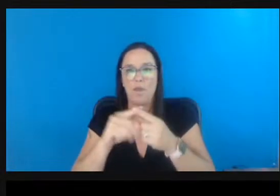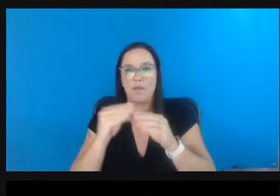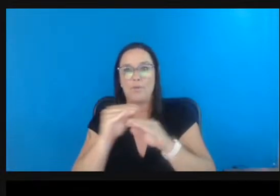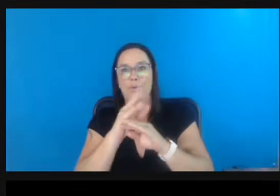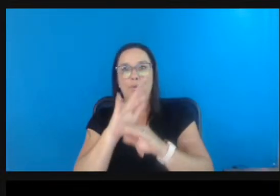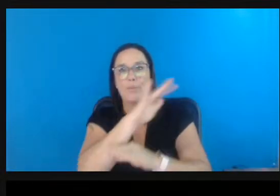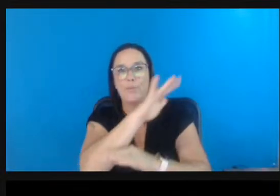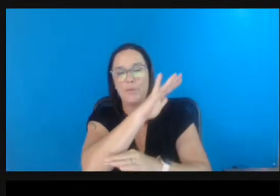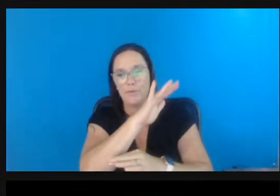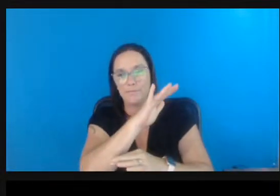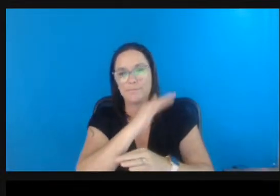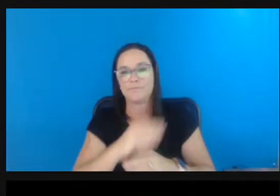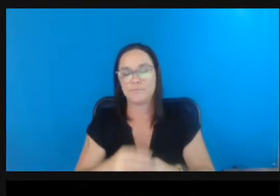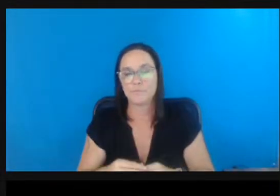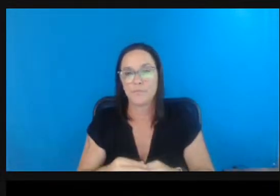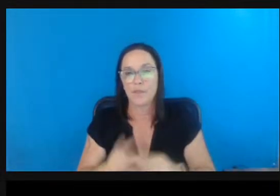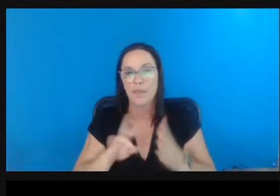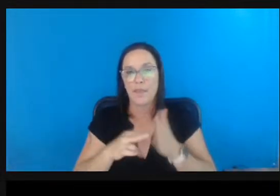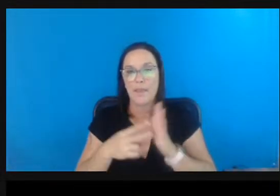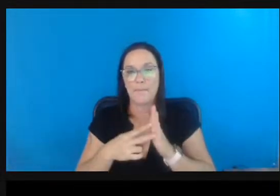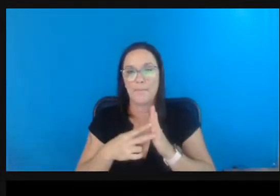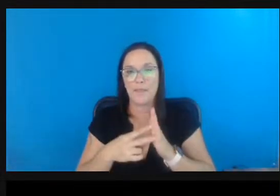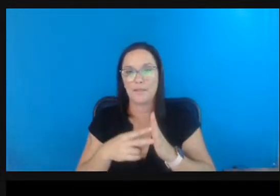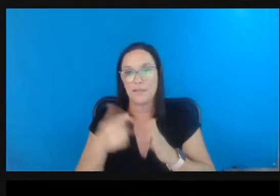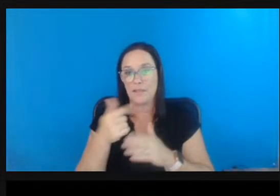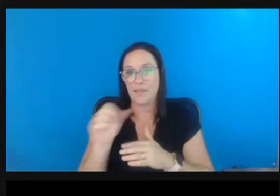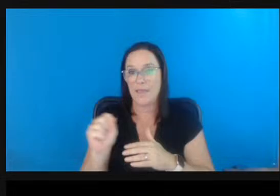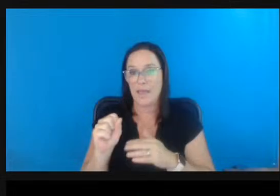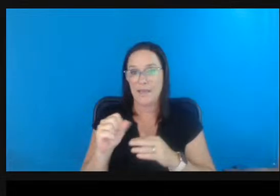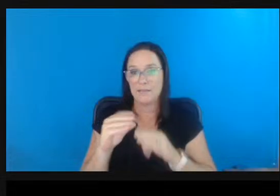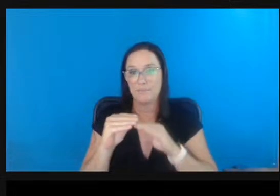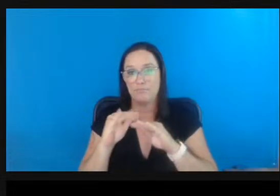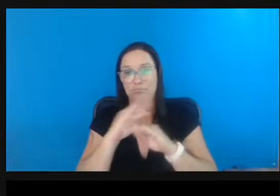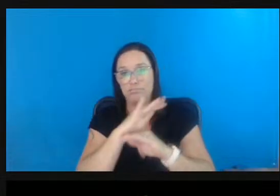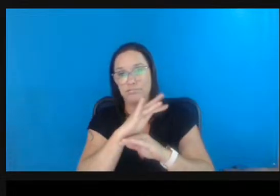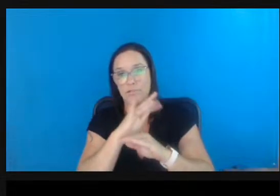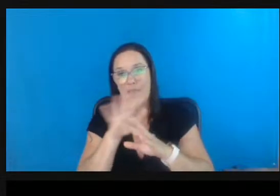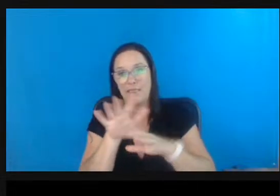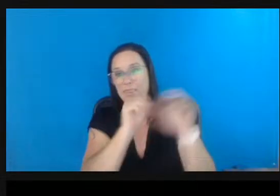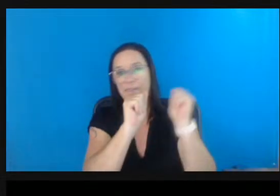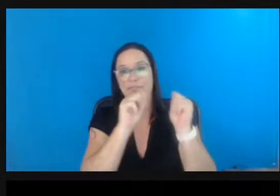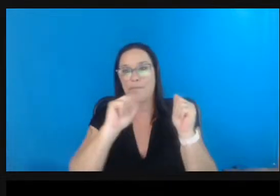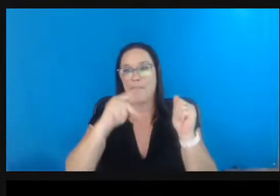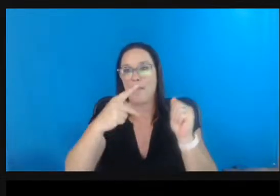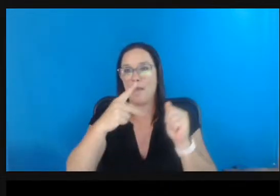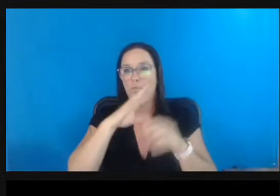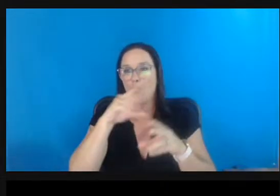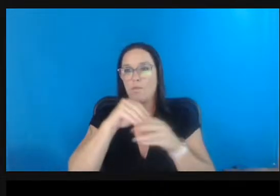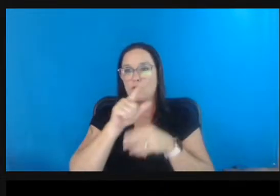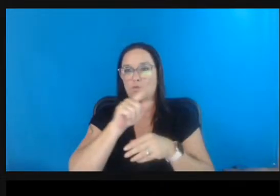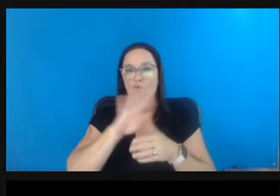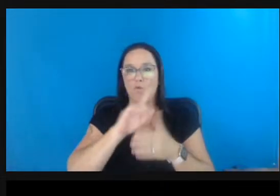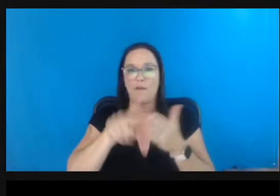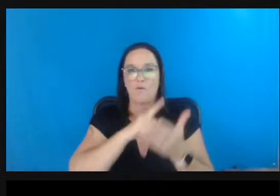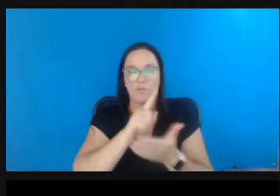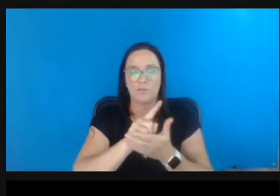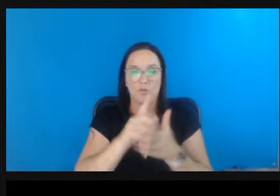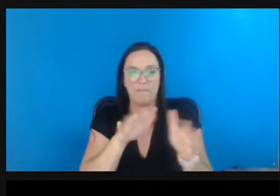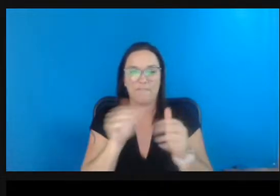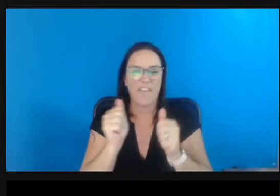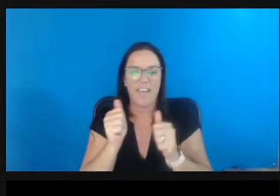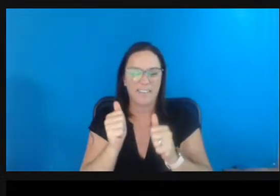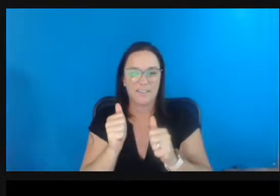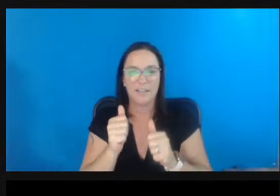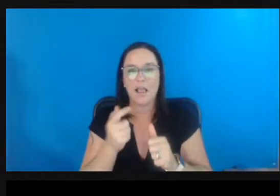So that means a puff of gas came out and flew off this map within that 48 hours pretty quickly, which is a little bit